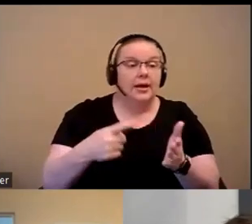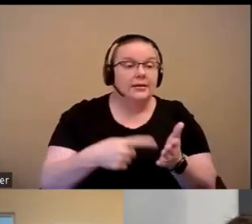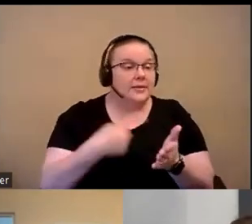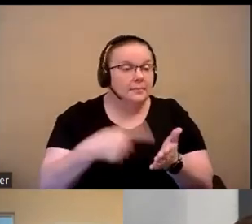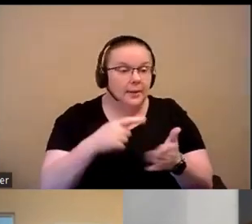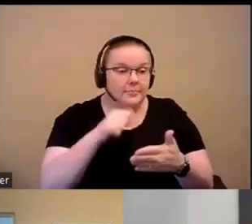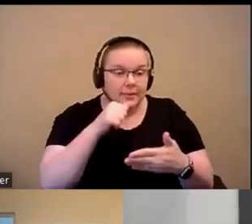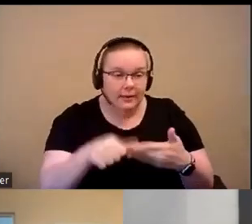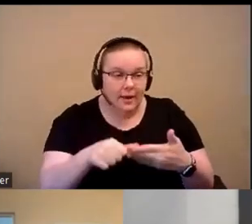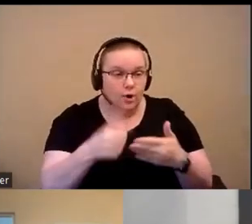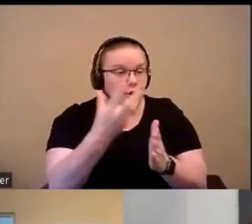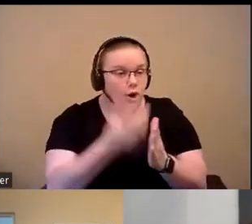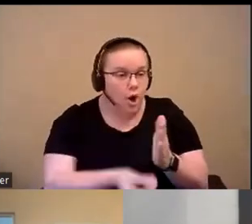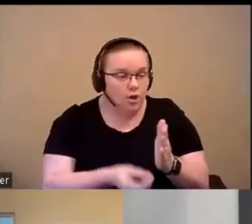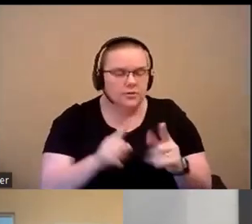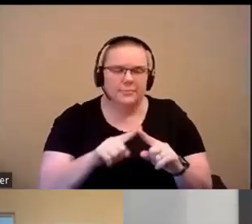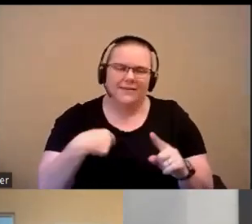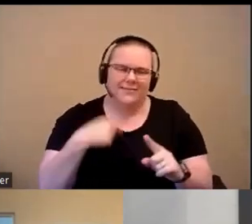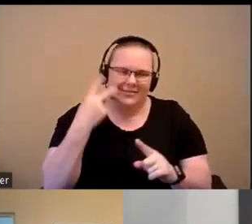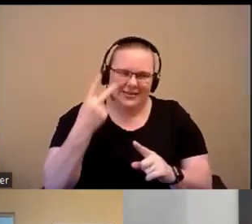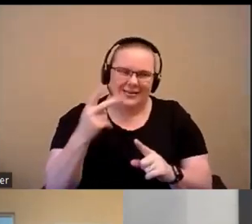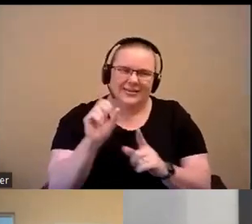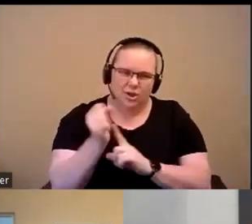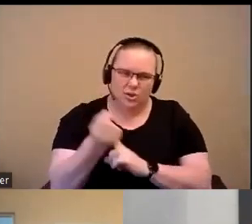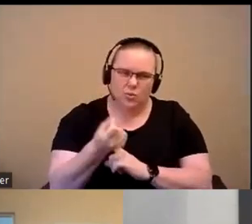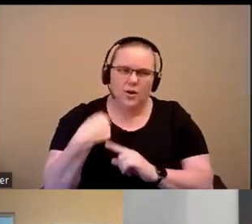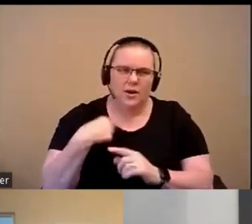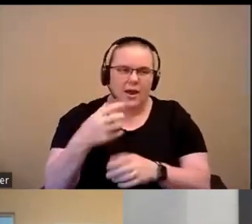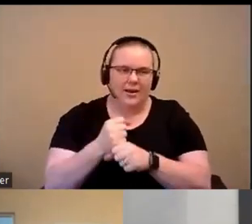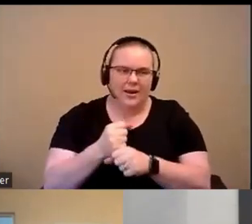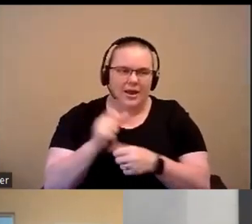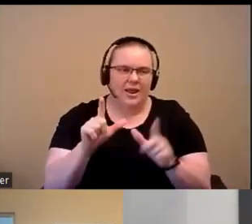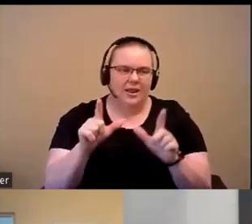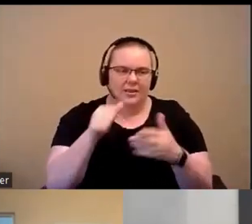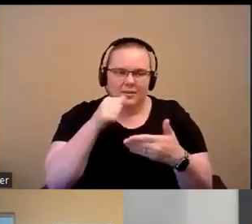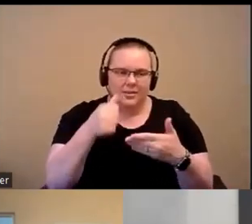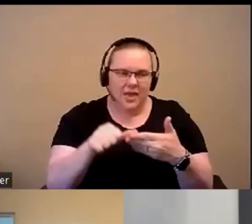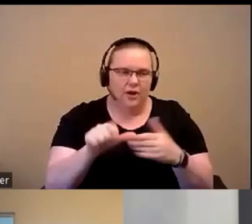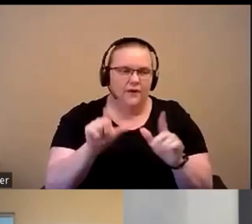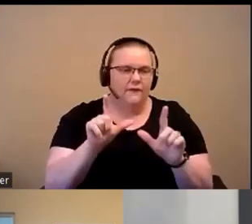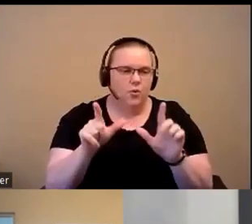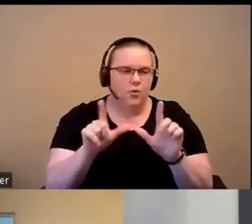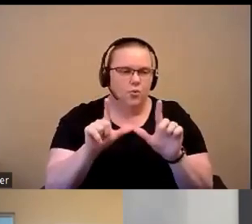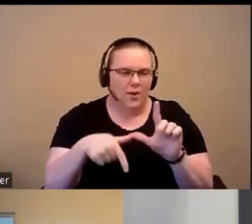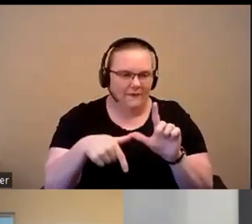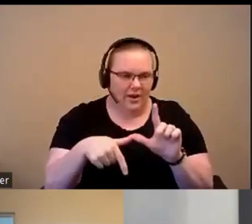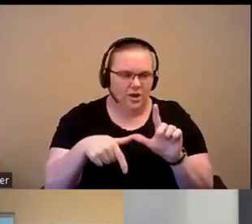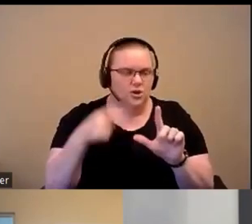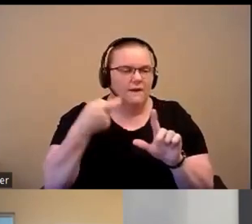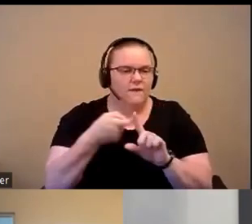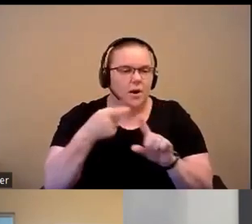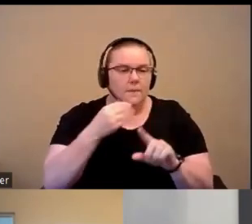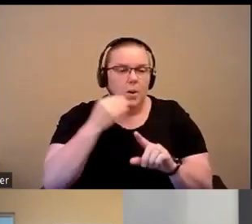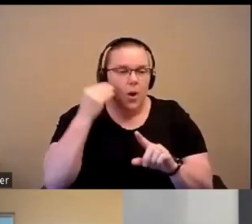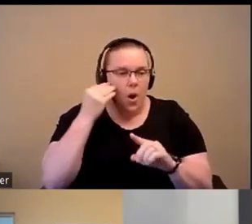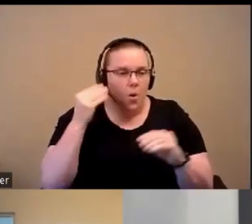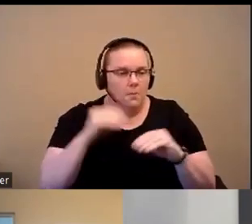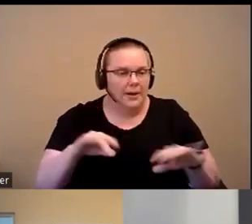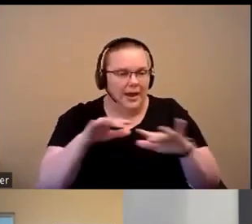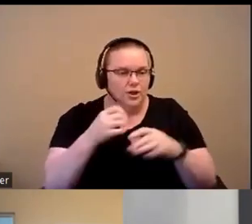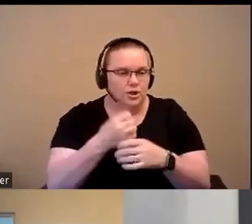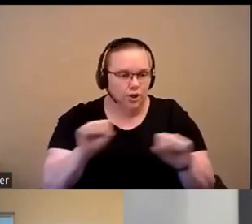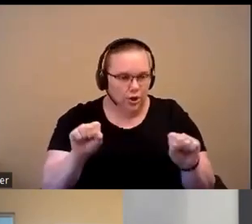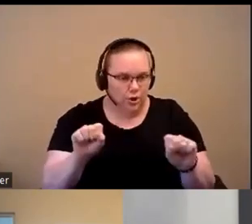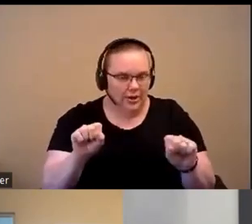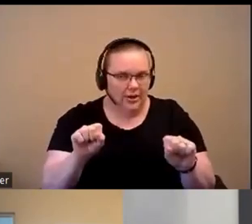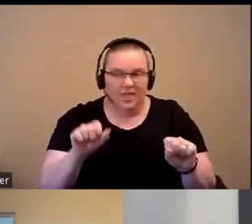sees it. But I've also seen situations where I get a letter of revocation from Homeland Security saying, we have been notified that this artist